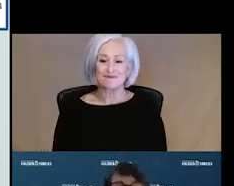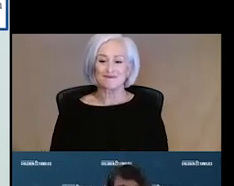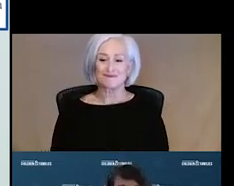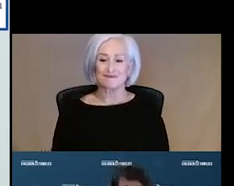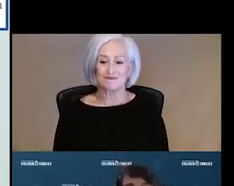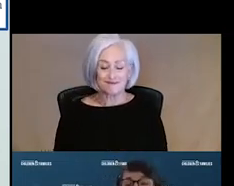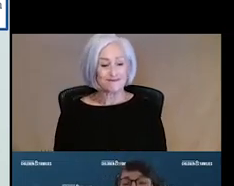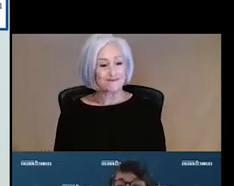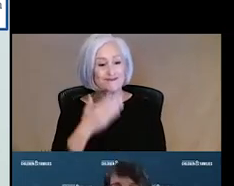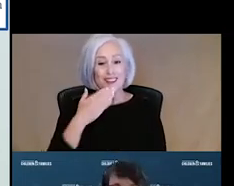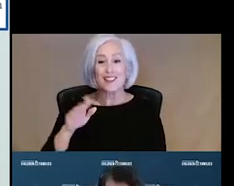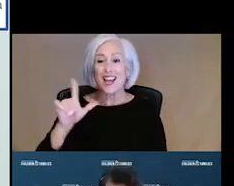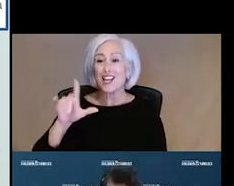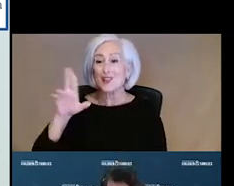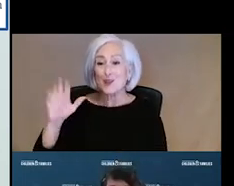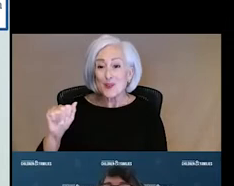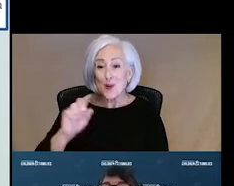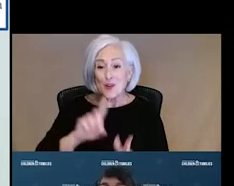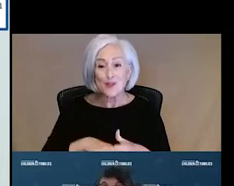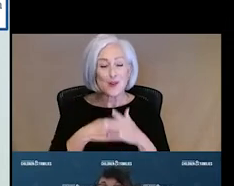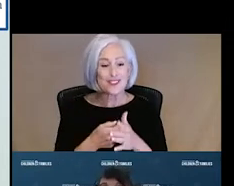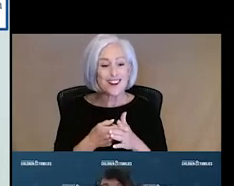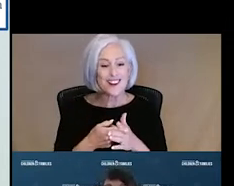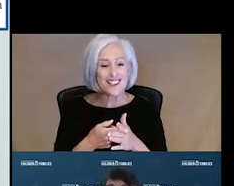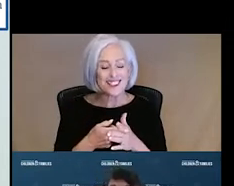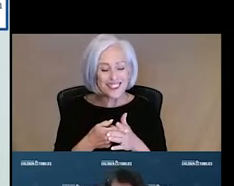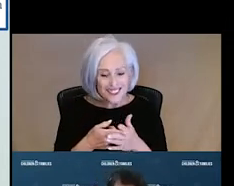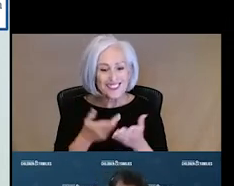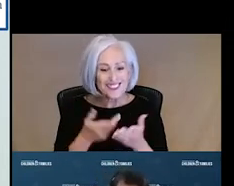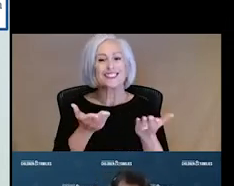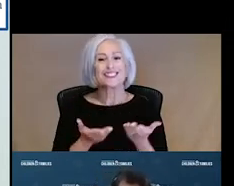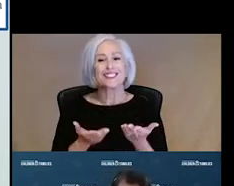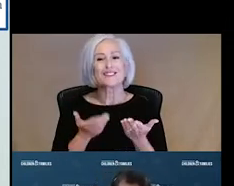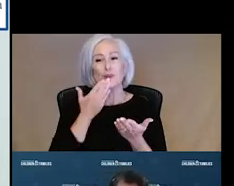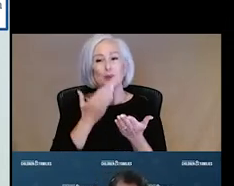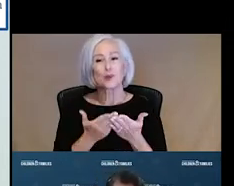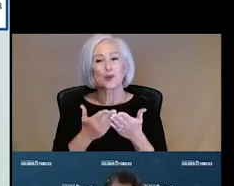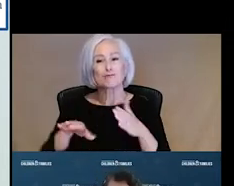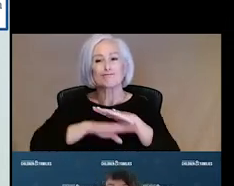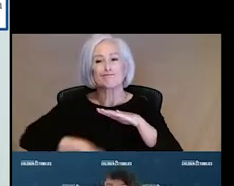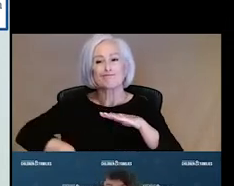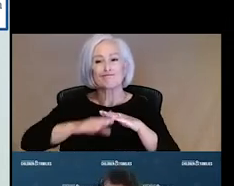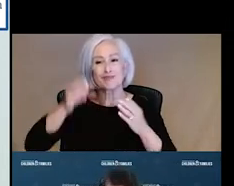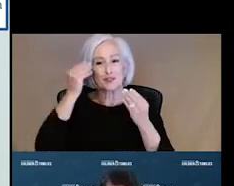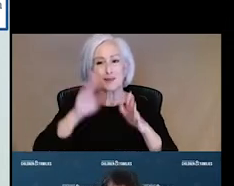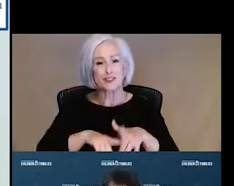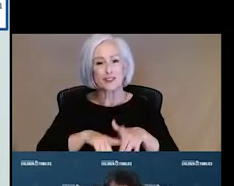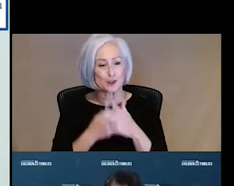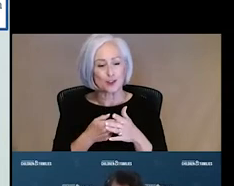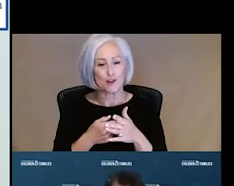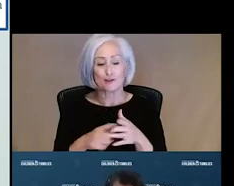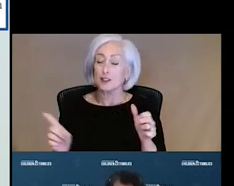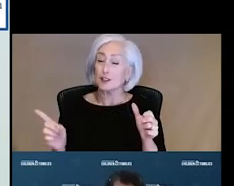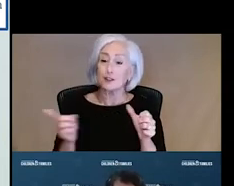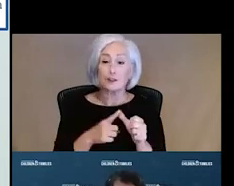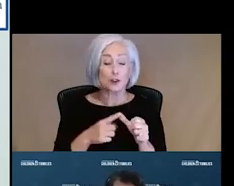Thank you, Laura, for getting us started and providing us with some helpful foundational information. We'll begin with the Code of Federal